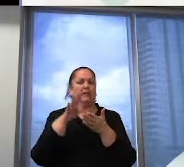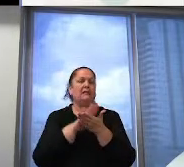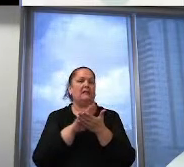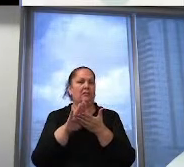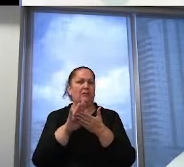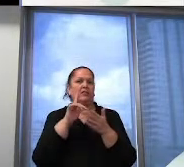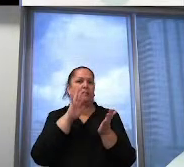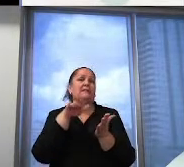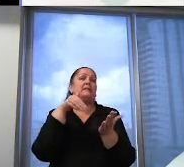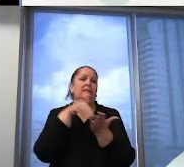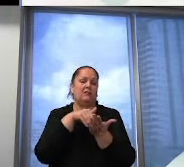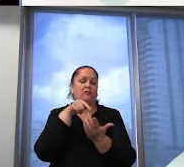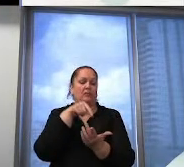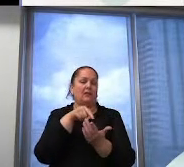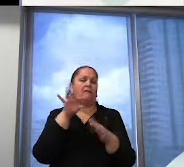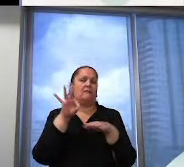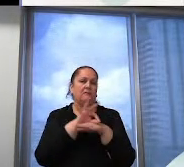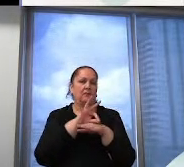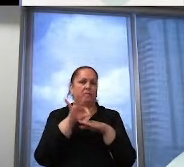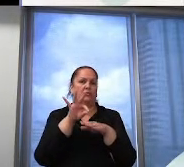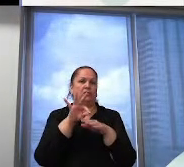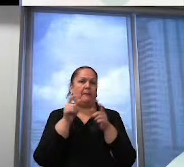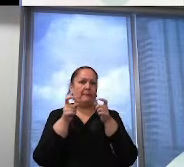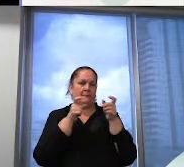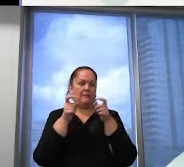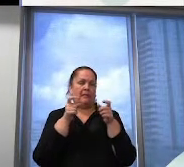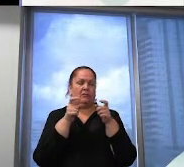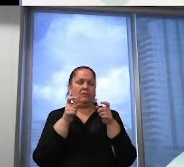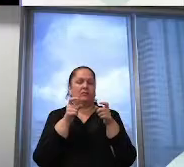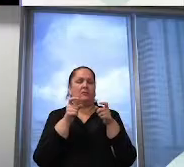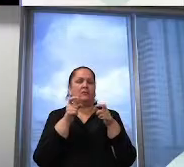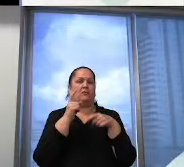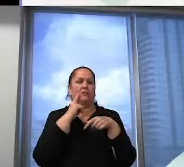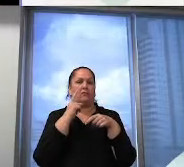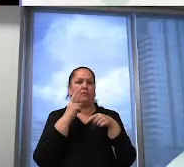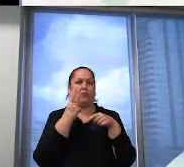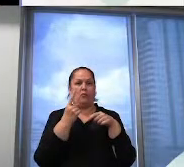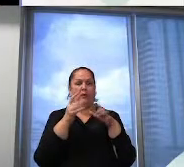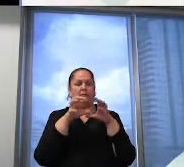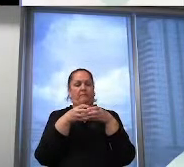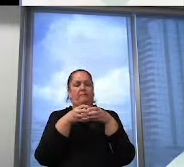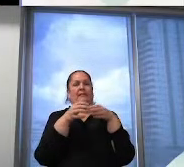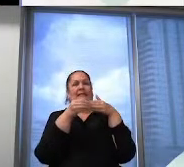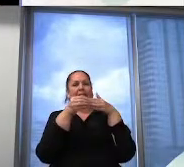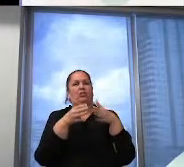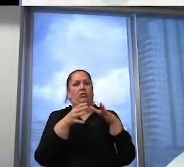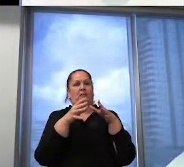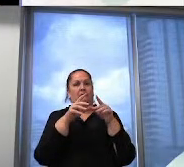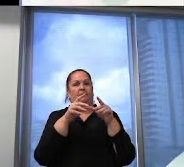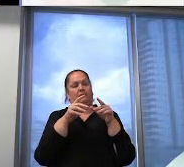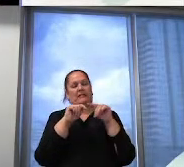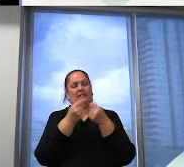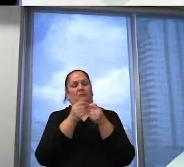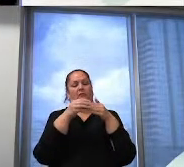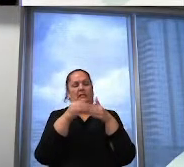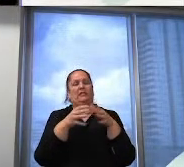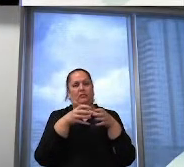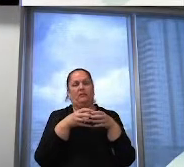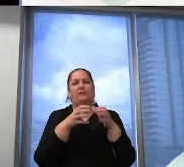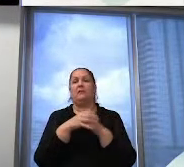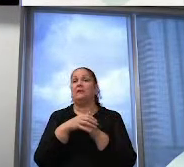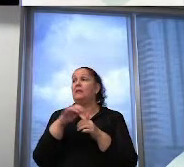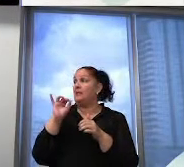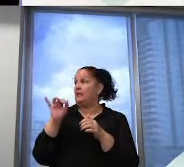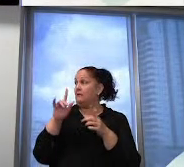capital clearing. So it is a centralized function managed from one set of leadership that is able to give it